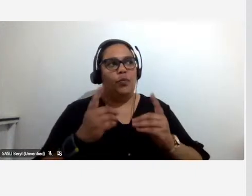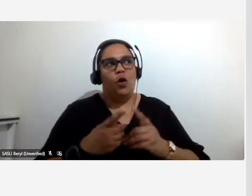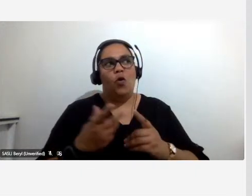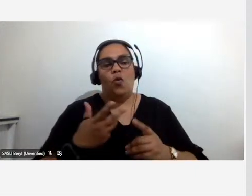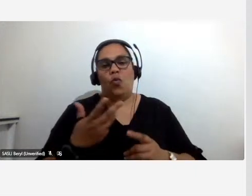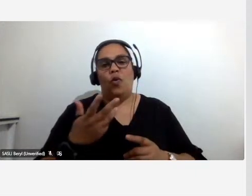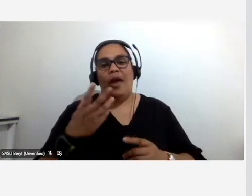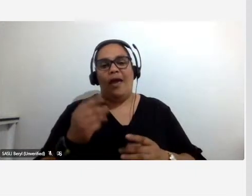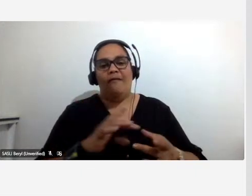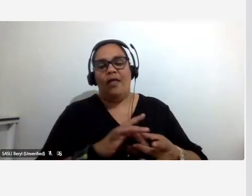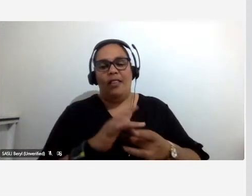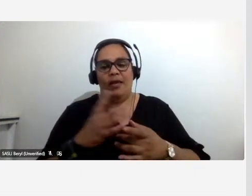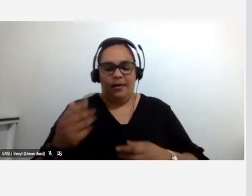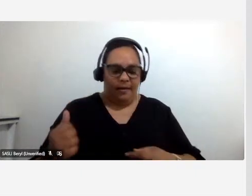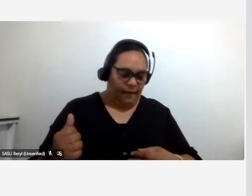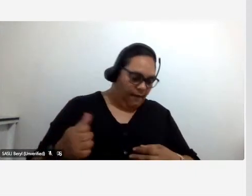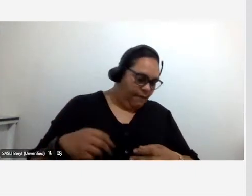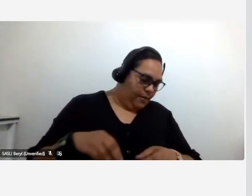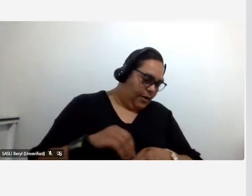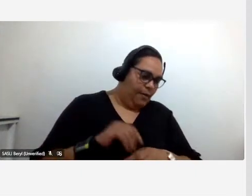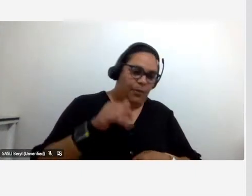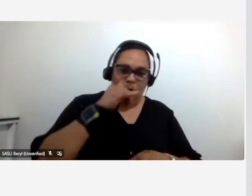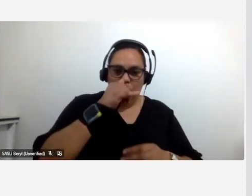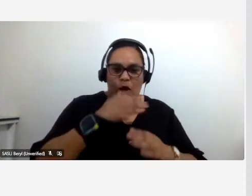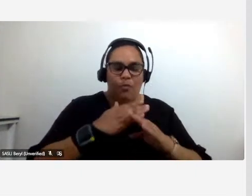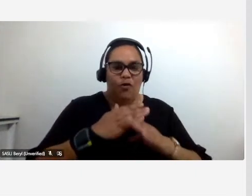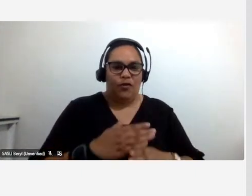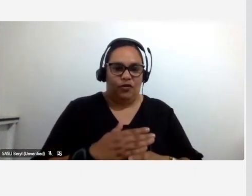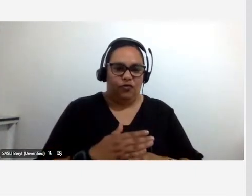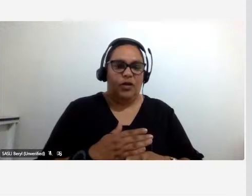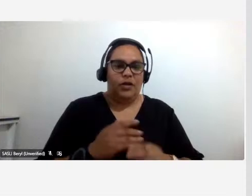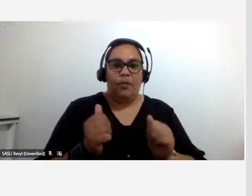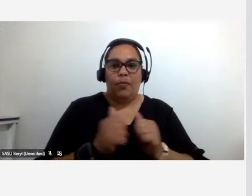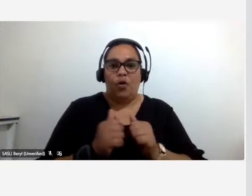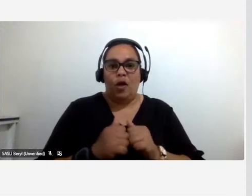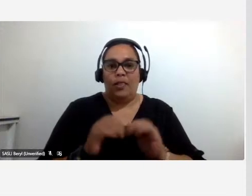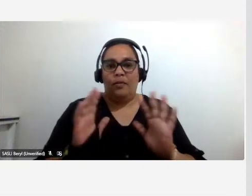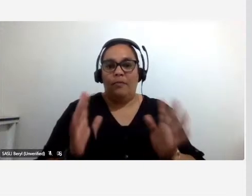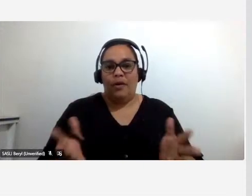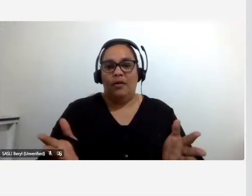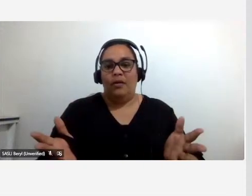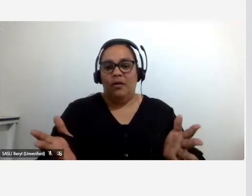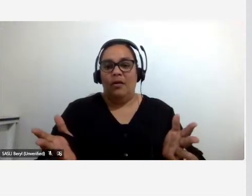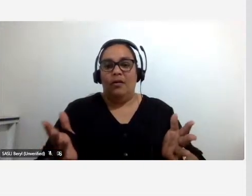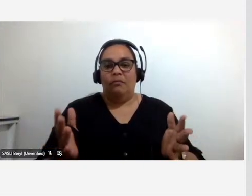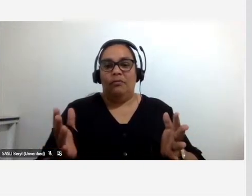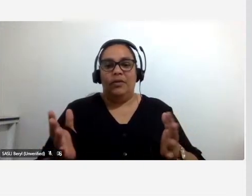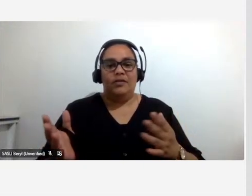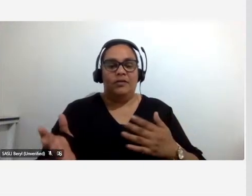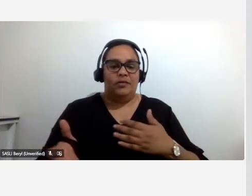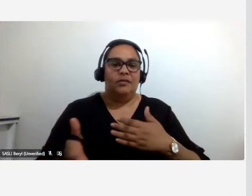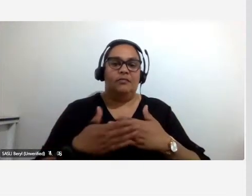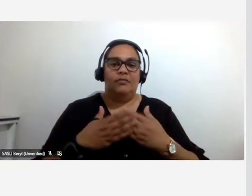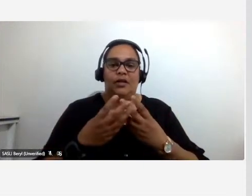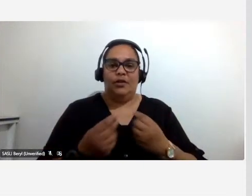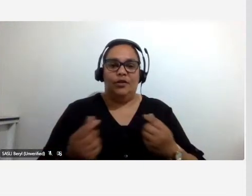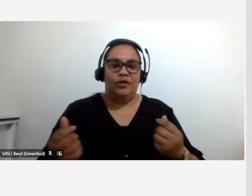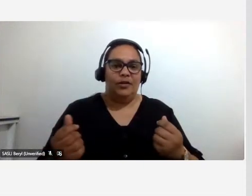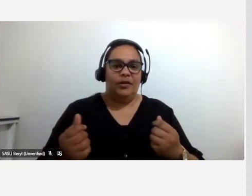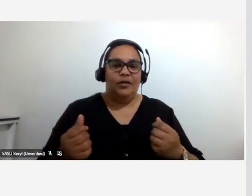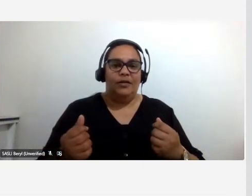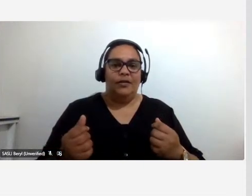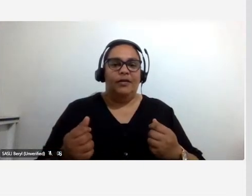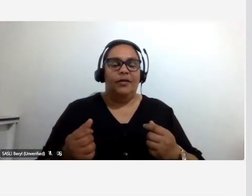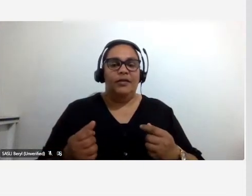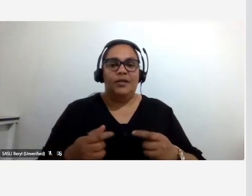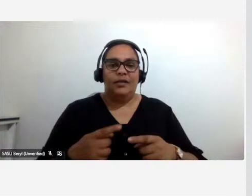a link there in terms of crime prevention. Colleagues, that then are all the resolutions. Then we just need to deal